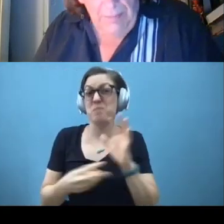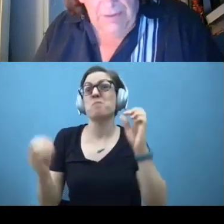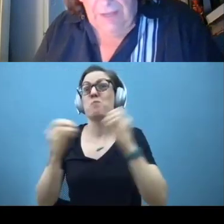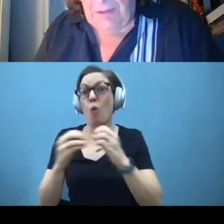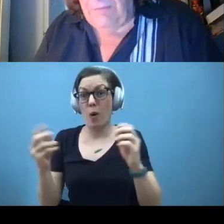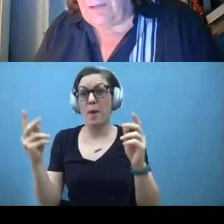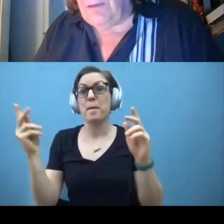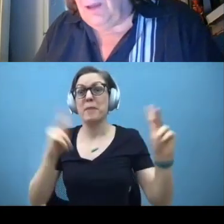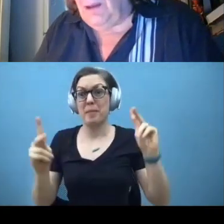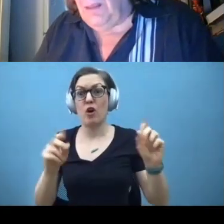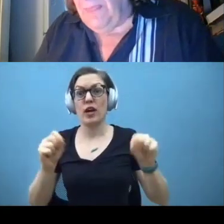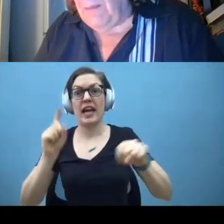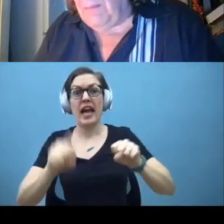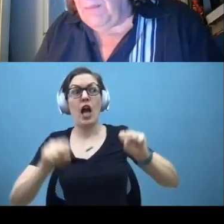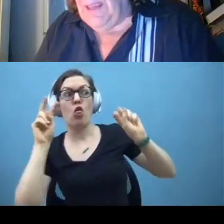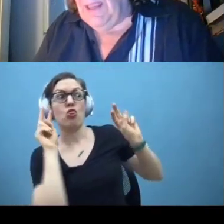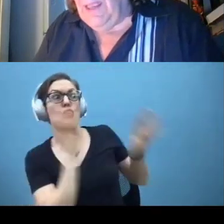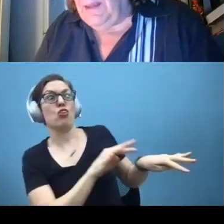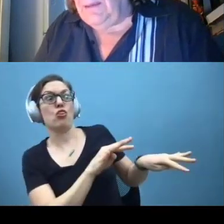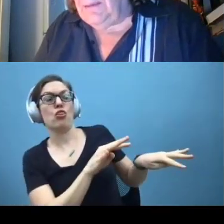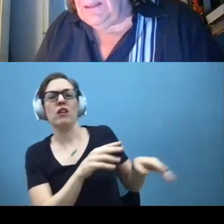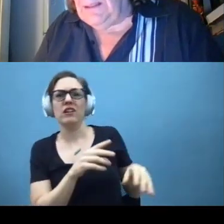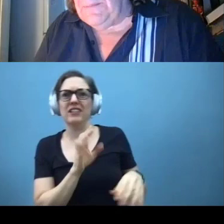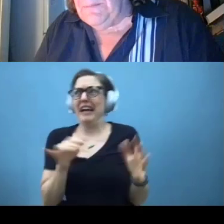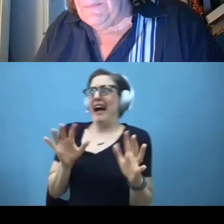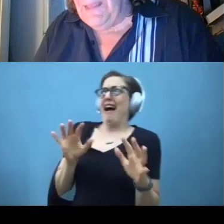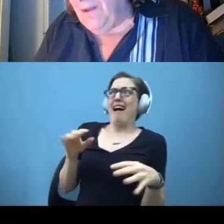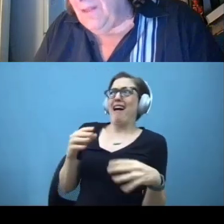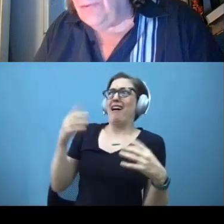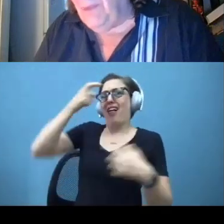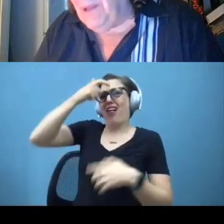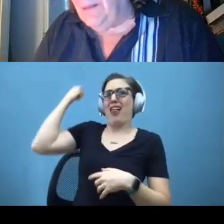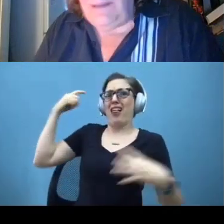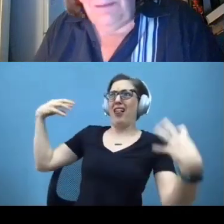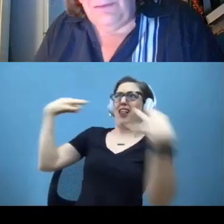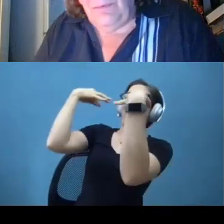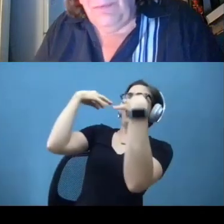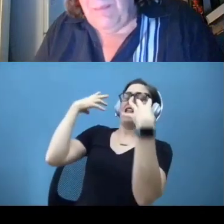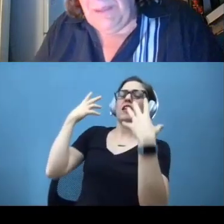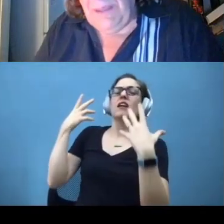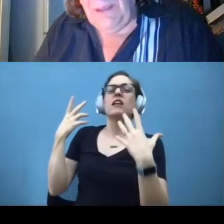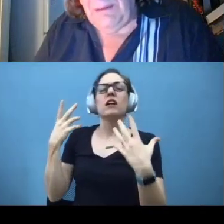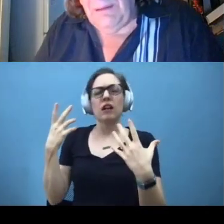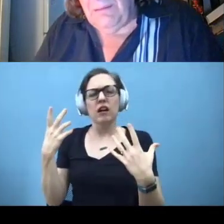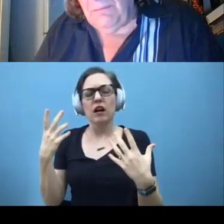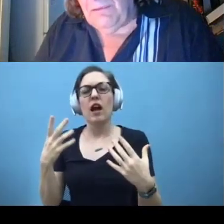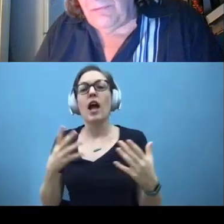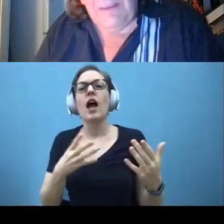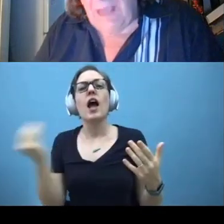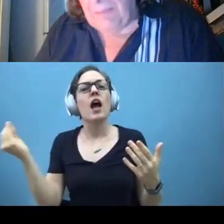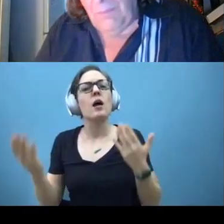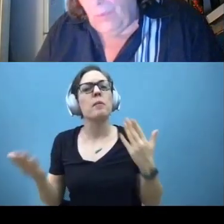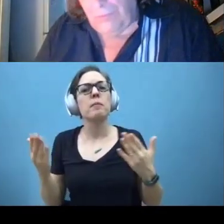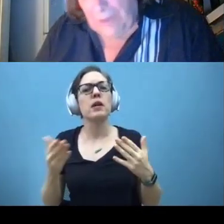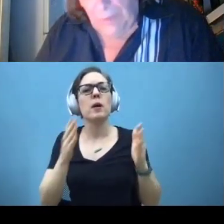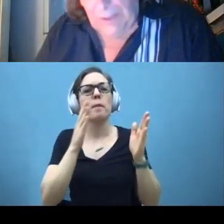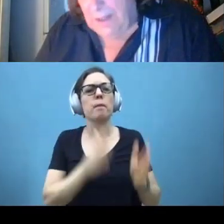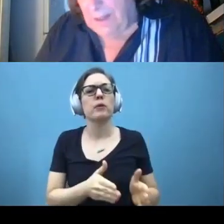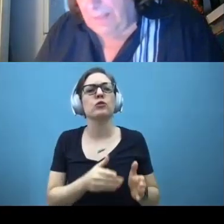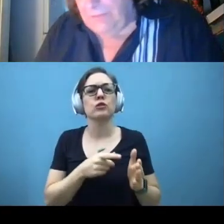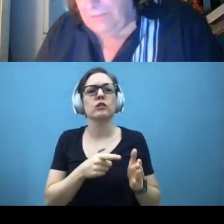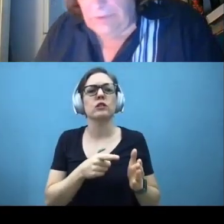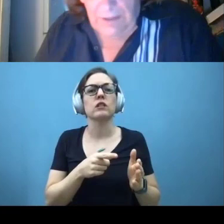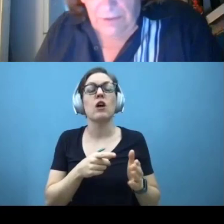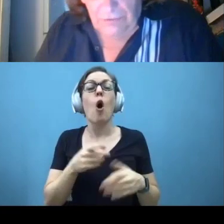is a traumatizing effect on them, and it also might lend to them being restraints happening more frequently.